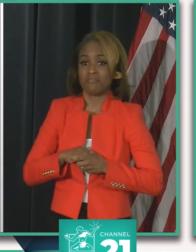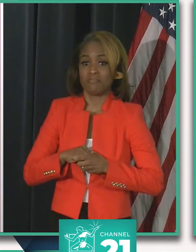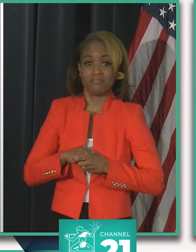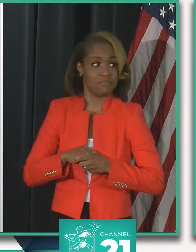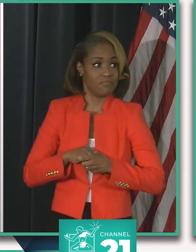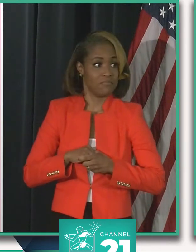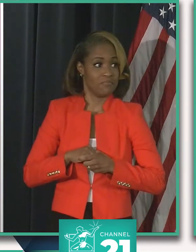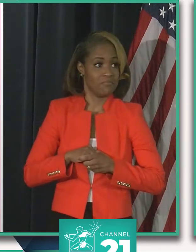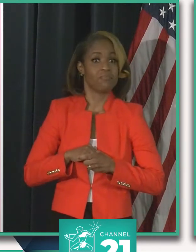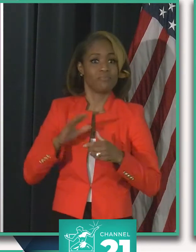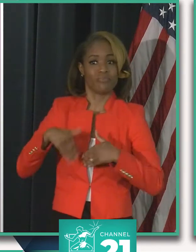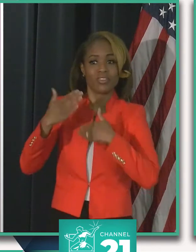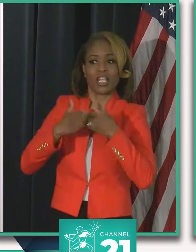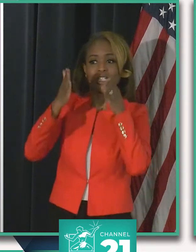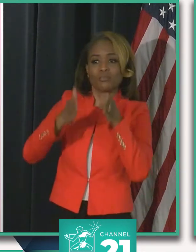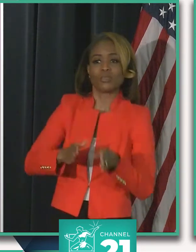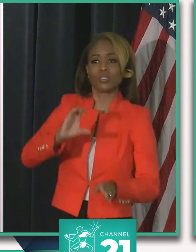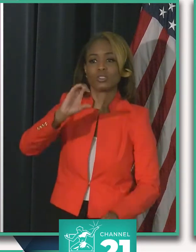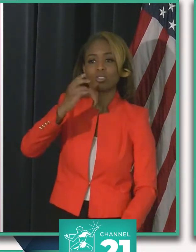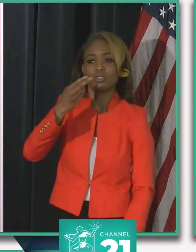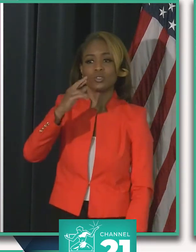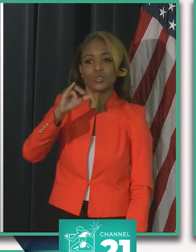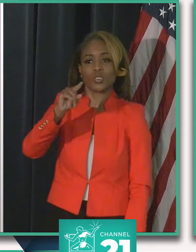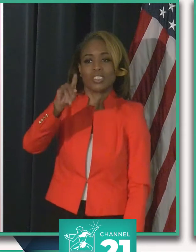All right. Is Christine. Thank you.